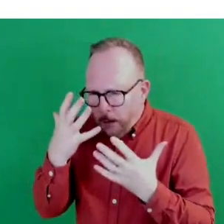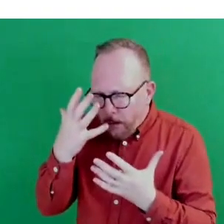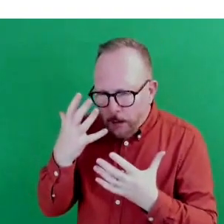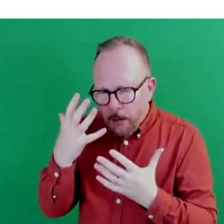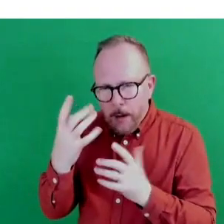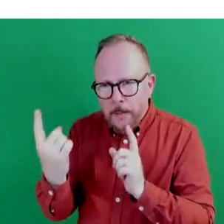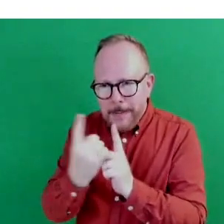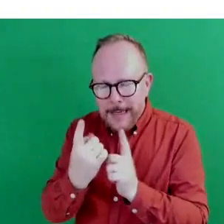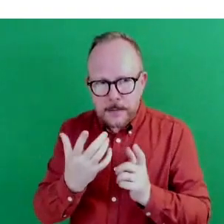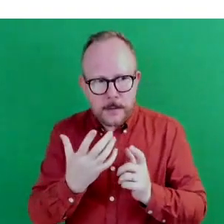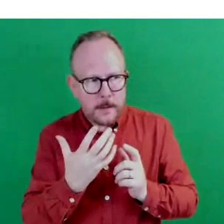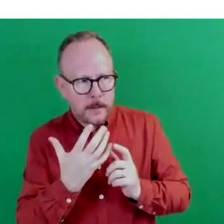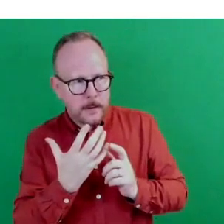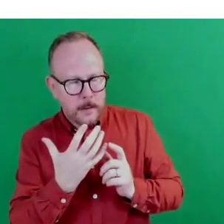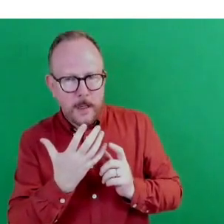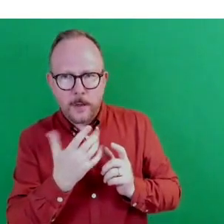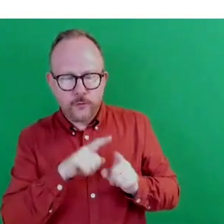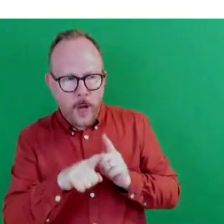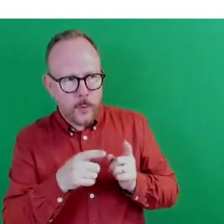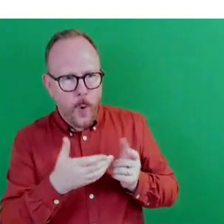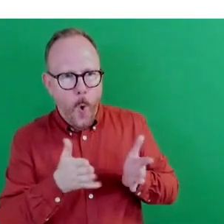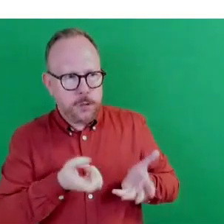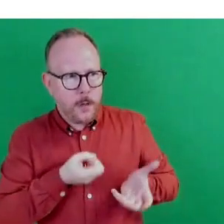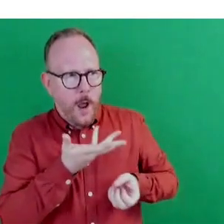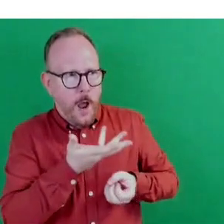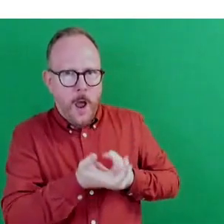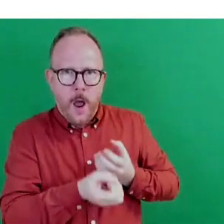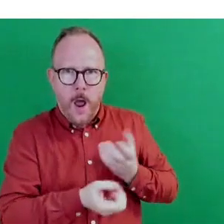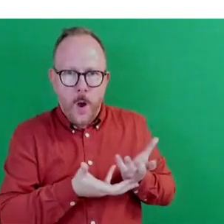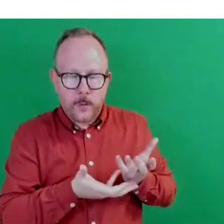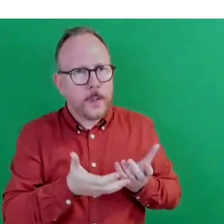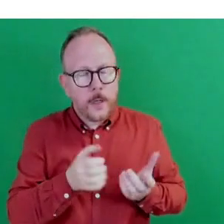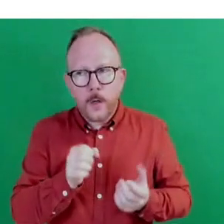that key listening skills to understand what it is that they